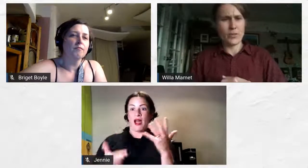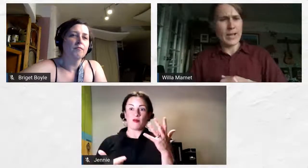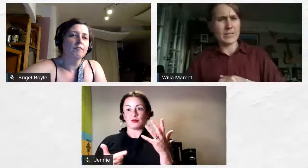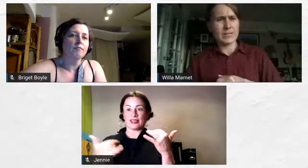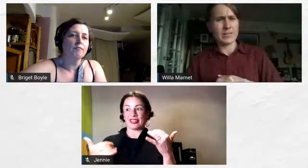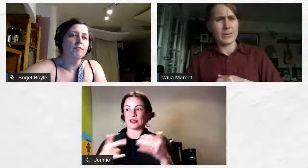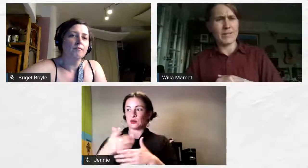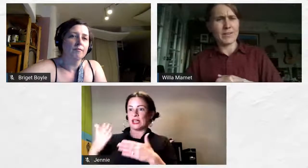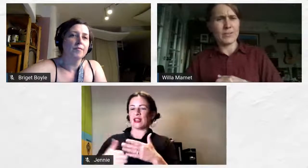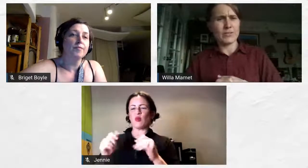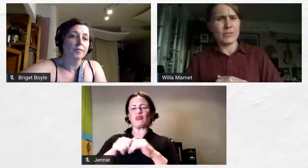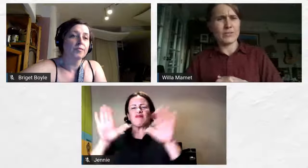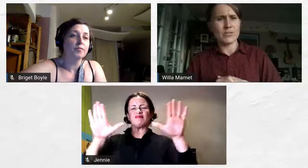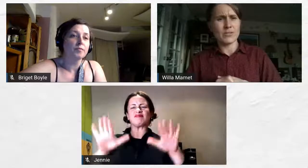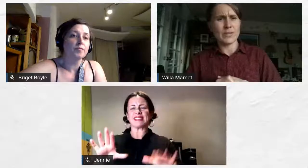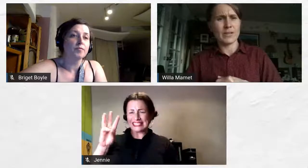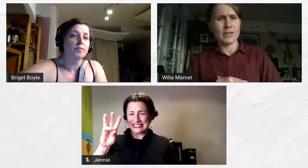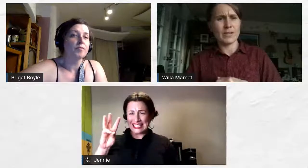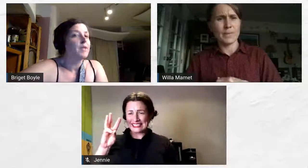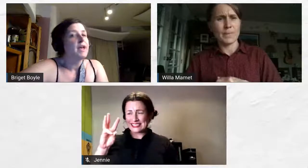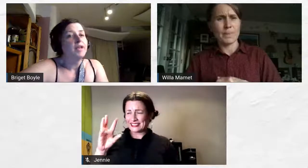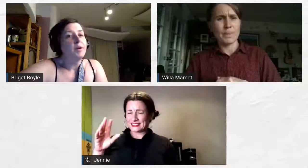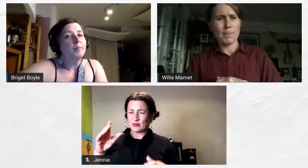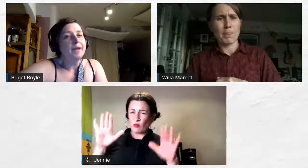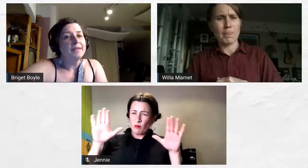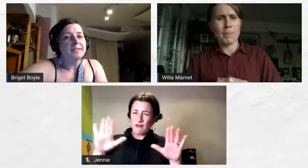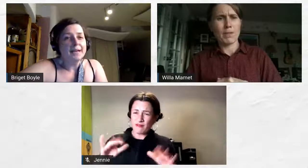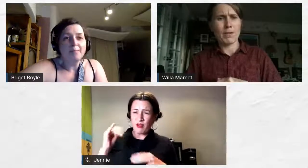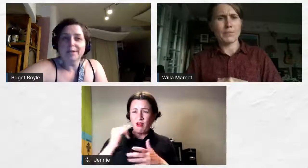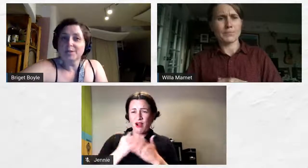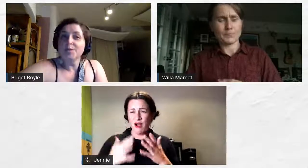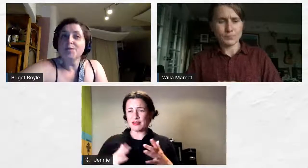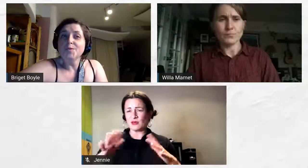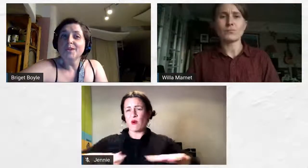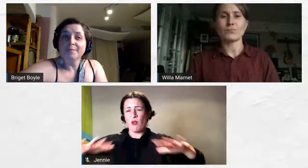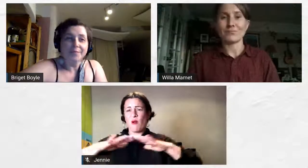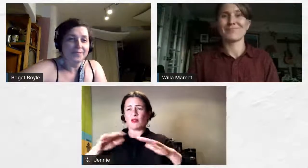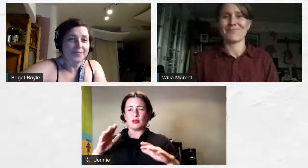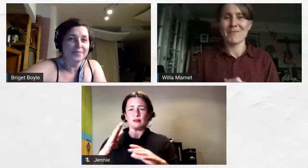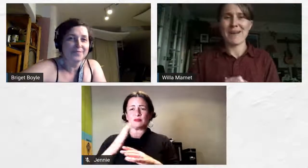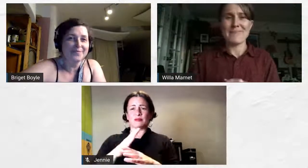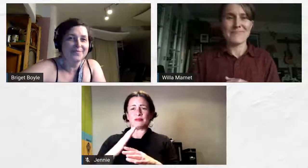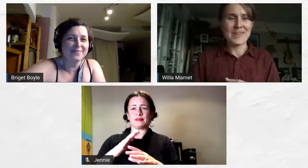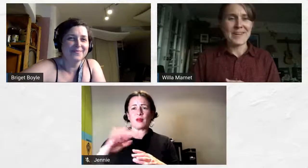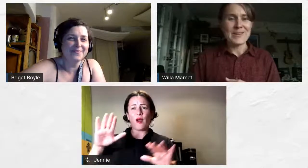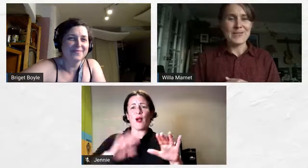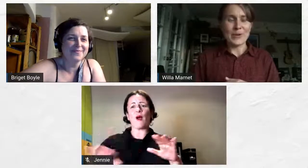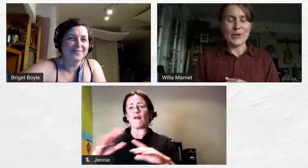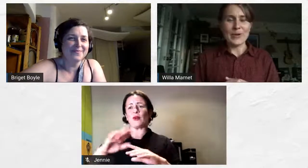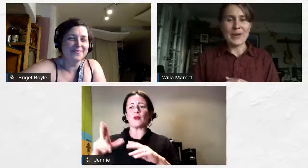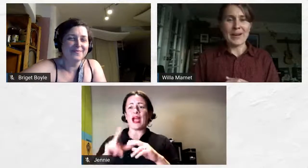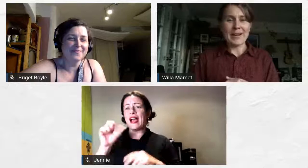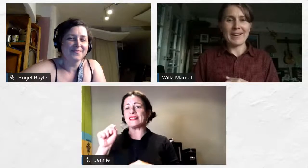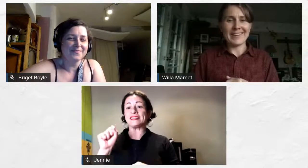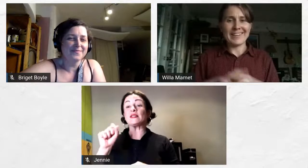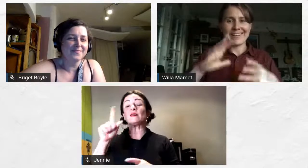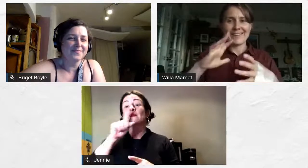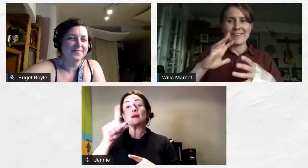the US. Do we have anyone international this weekend? Nope, not this time, but soon. Right.